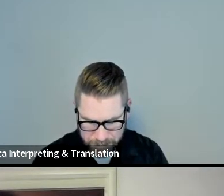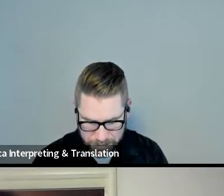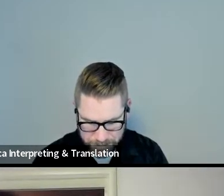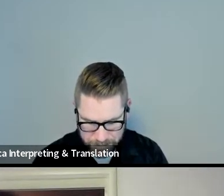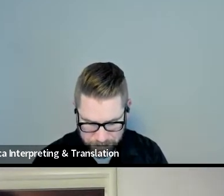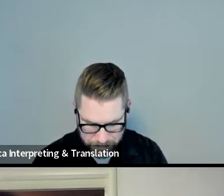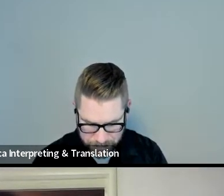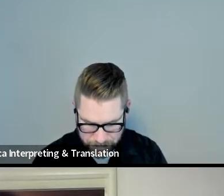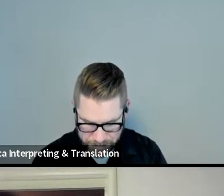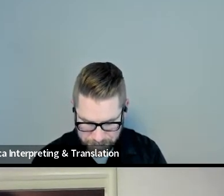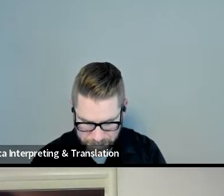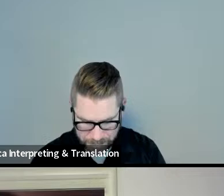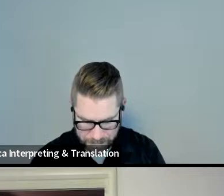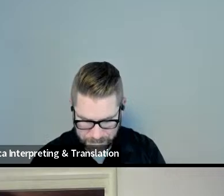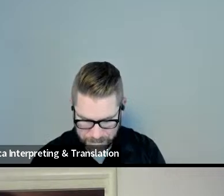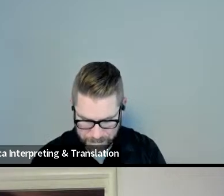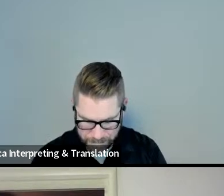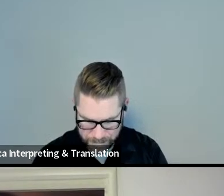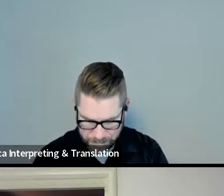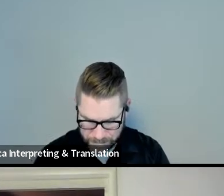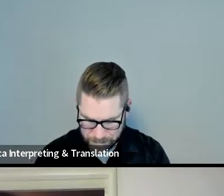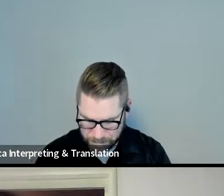Ned, did you get a room?